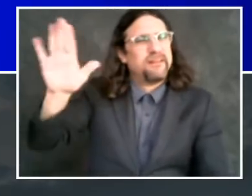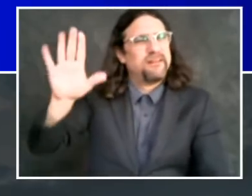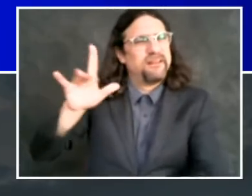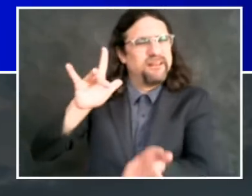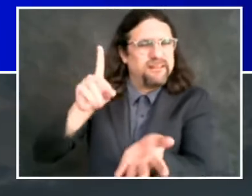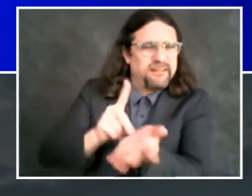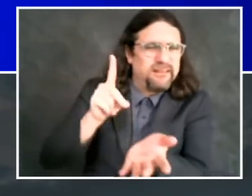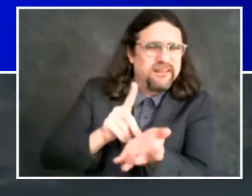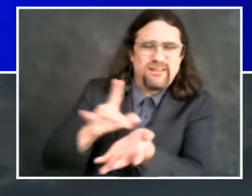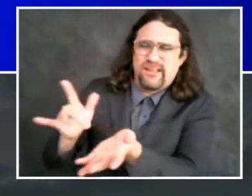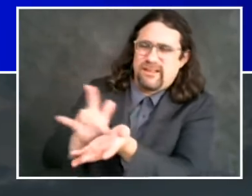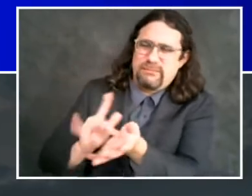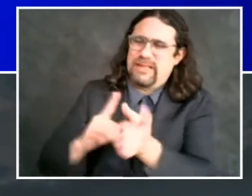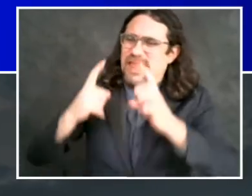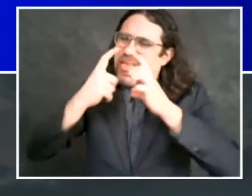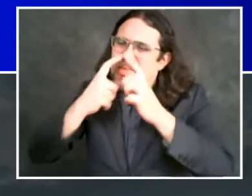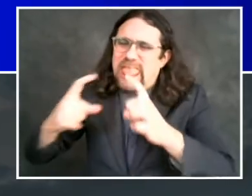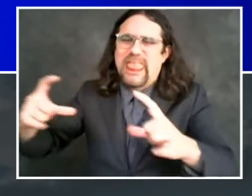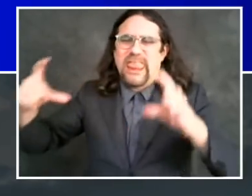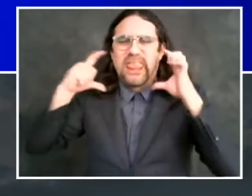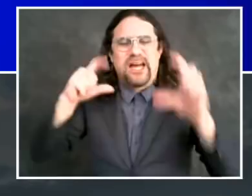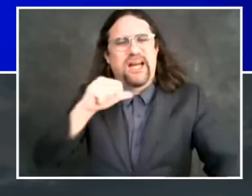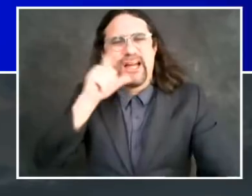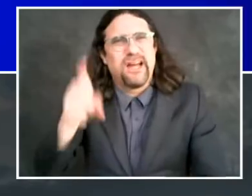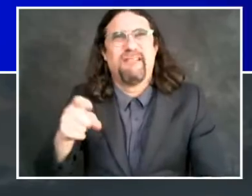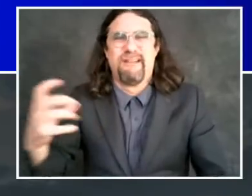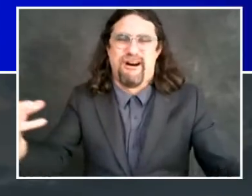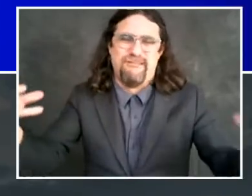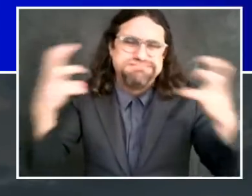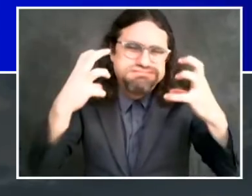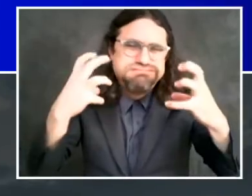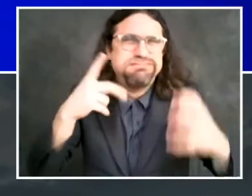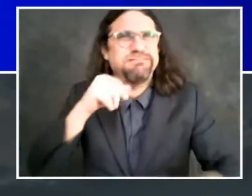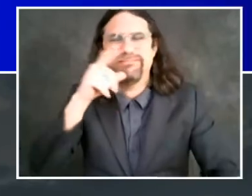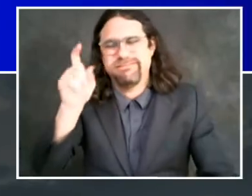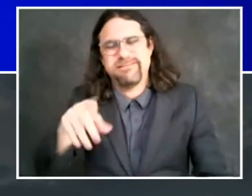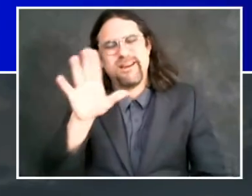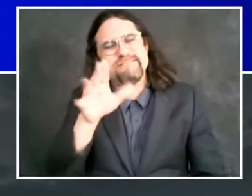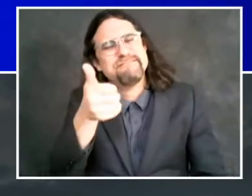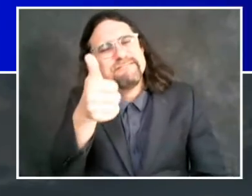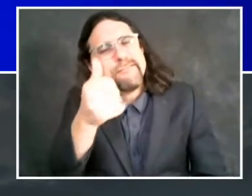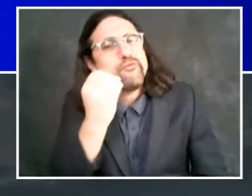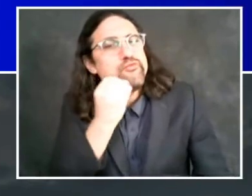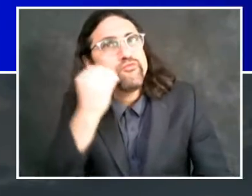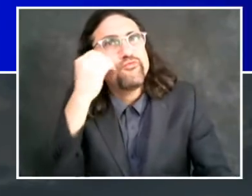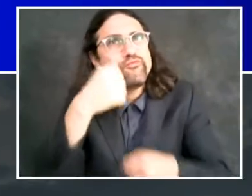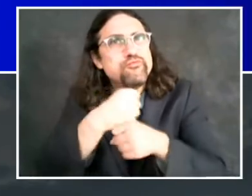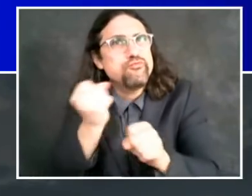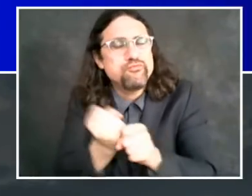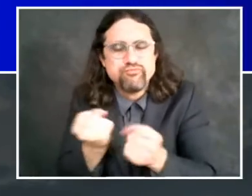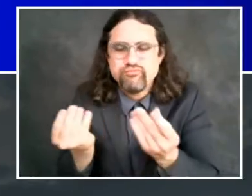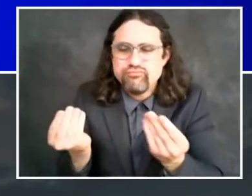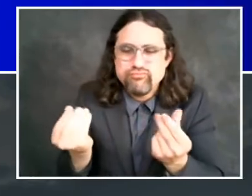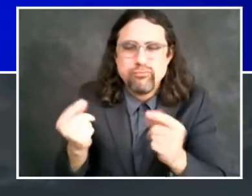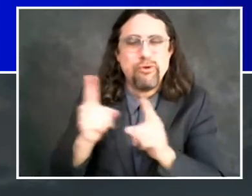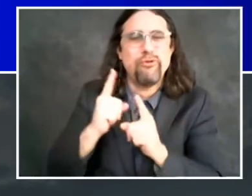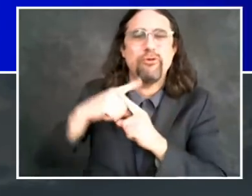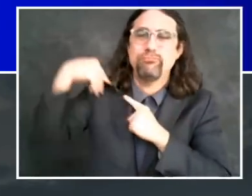A lot of people are getting, masks from a hardware store or something like that. Whatever just keeps your nose and mouth